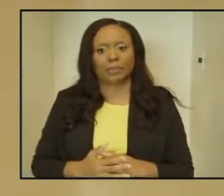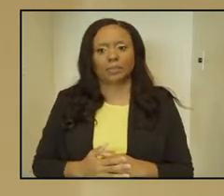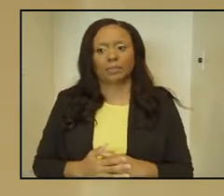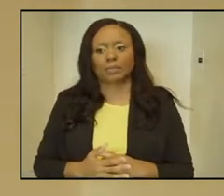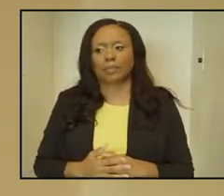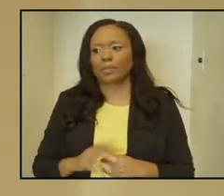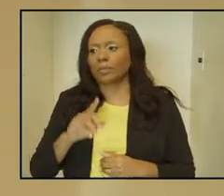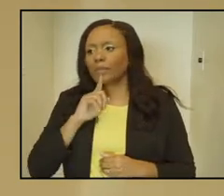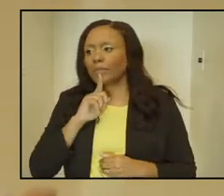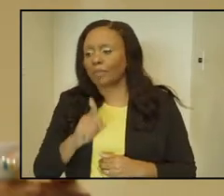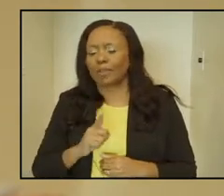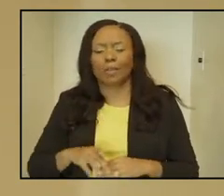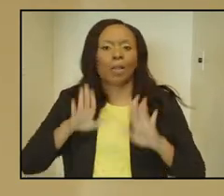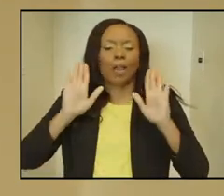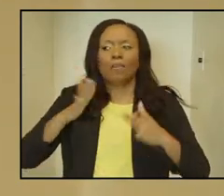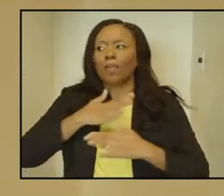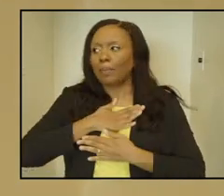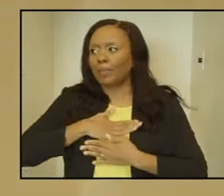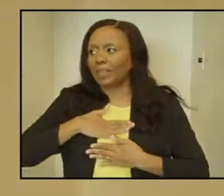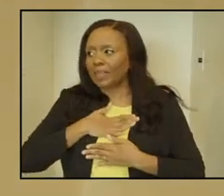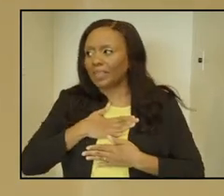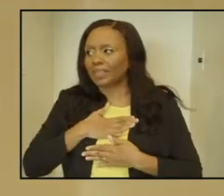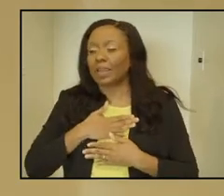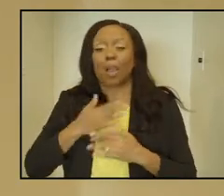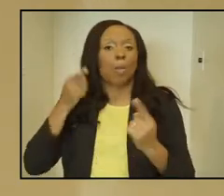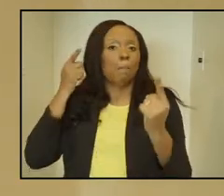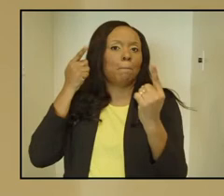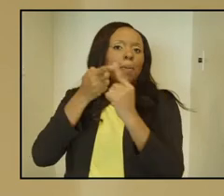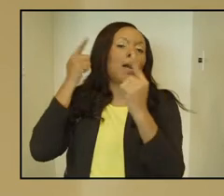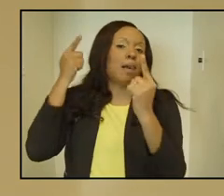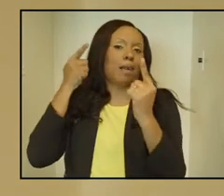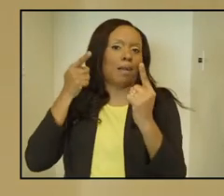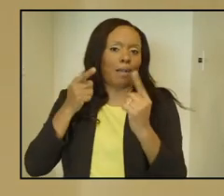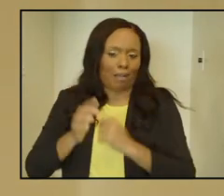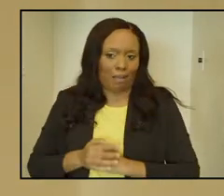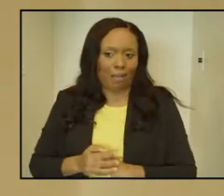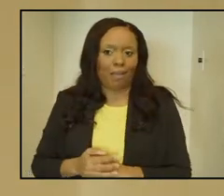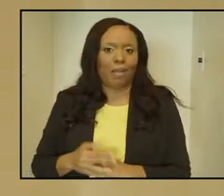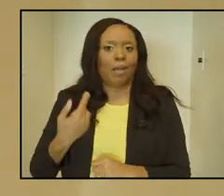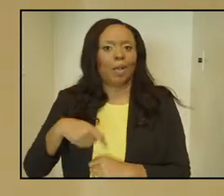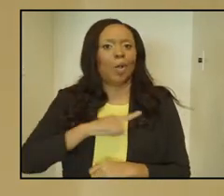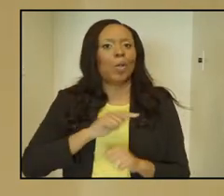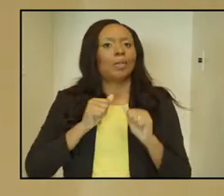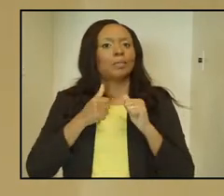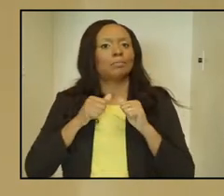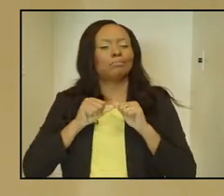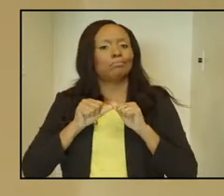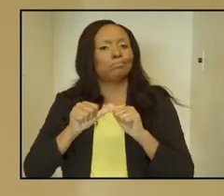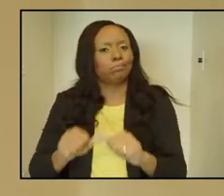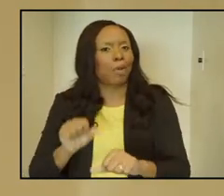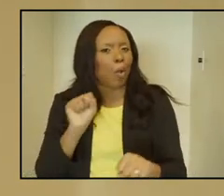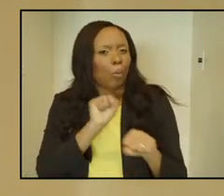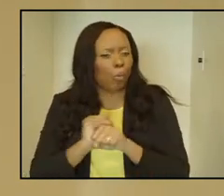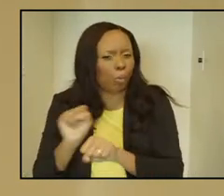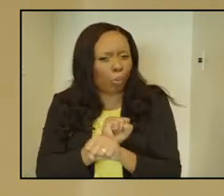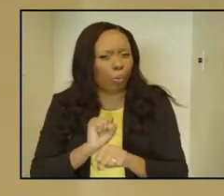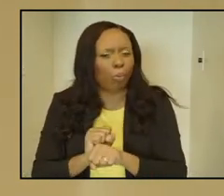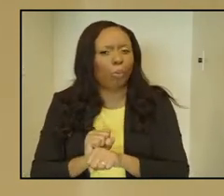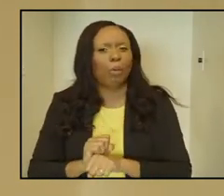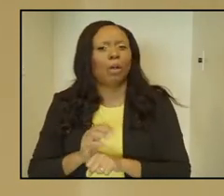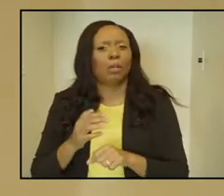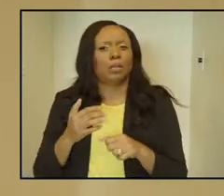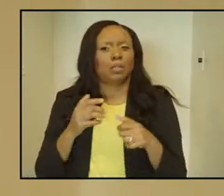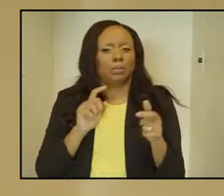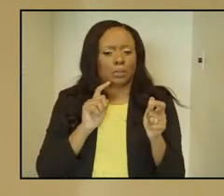this point and to let you know that we are working hard and we will continue to